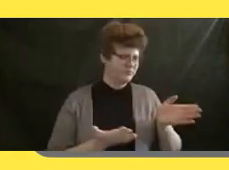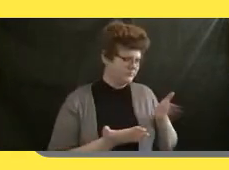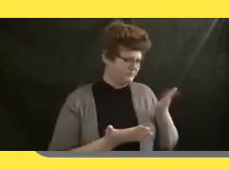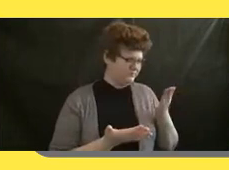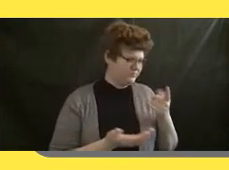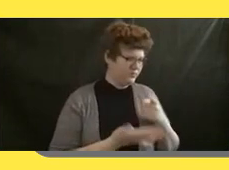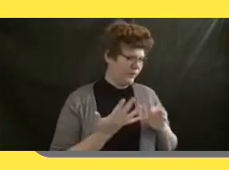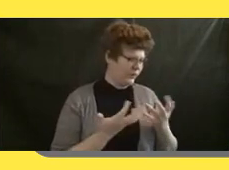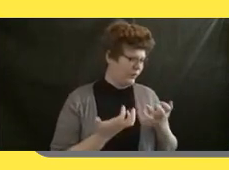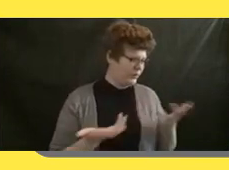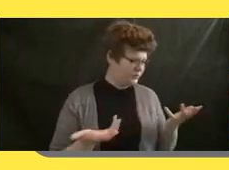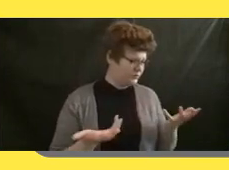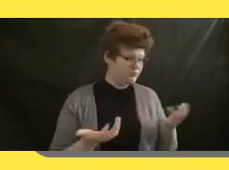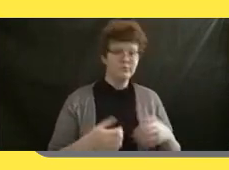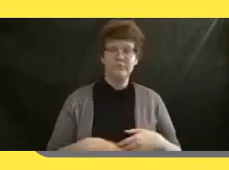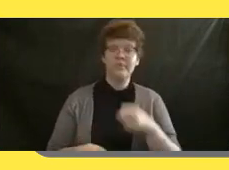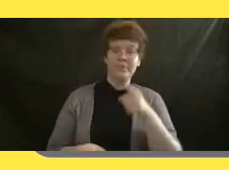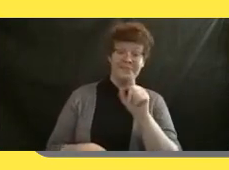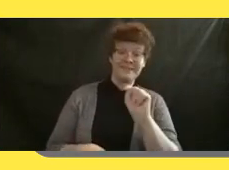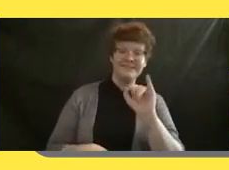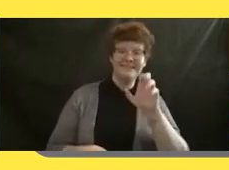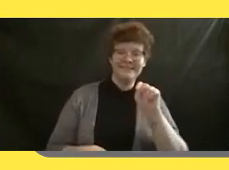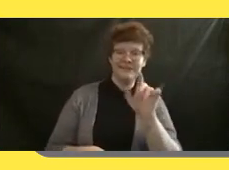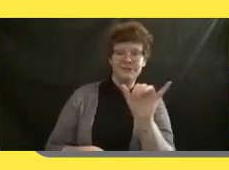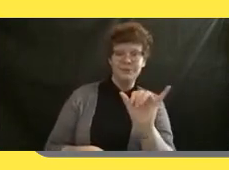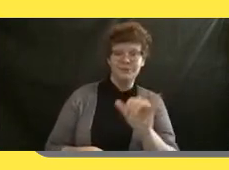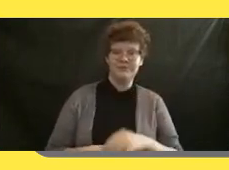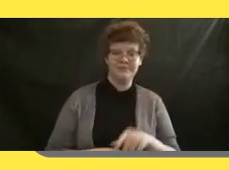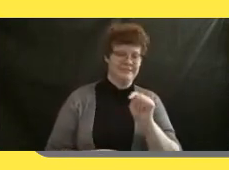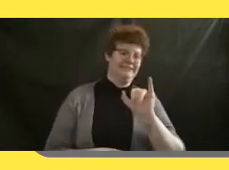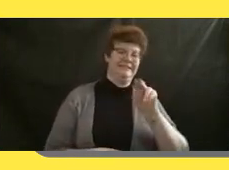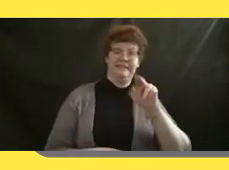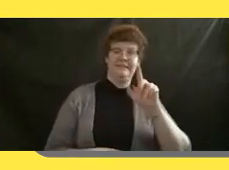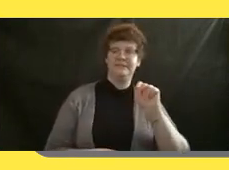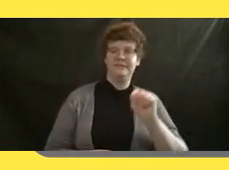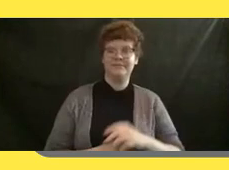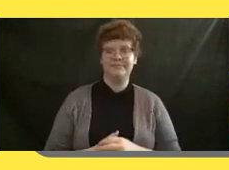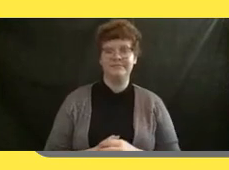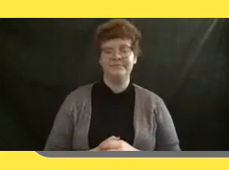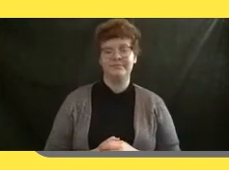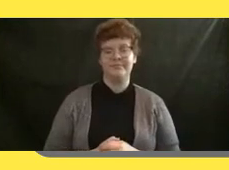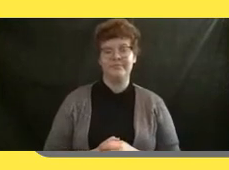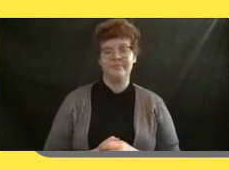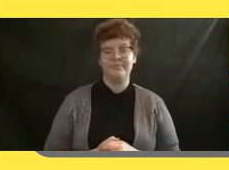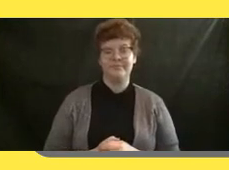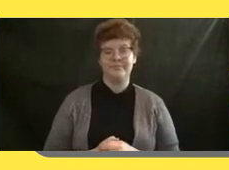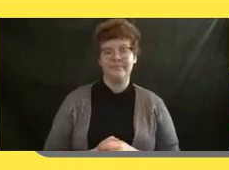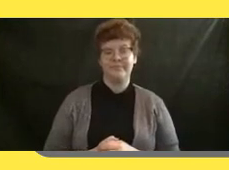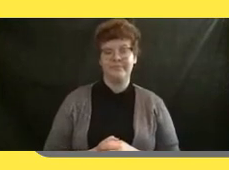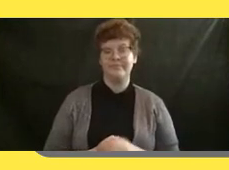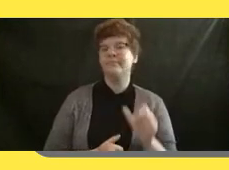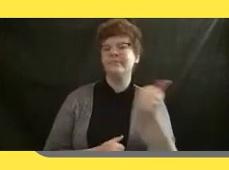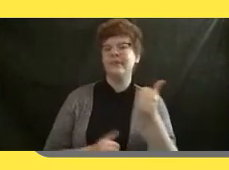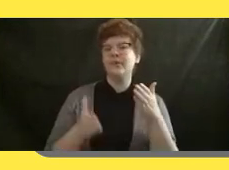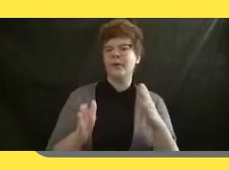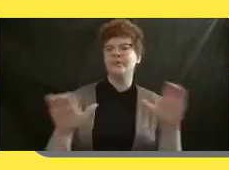I guess this is going to be a tint as well. So I'm going to go ahead, and here's another way of doing that. You change the